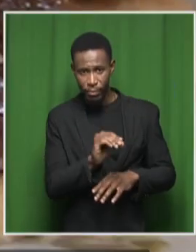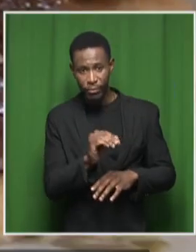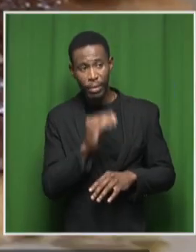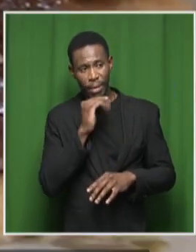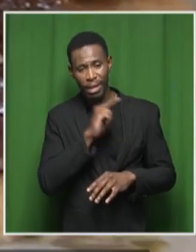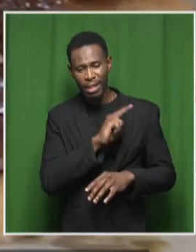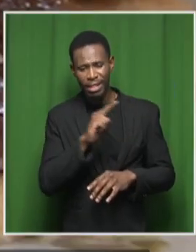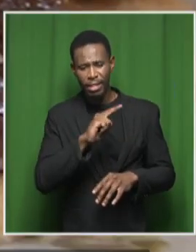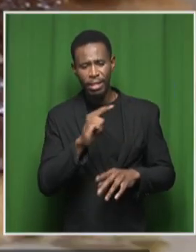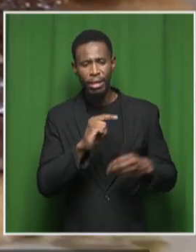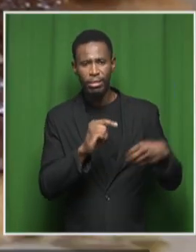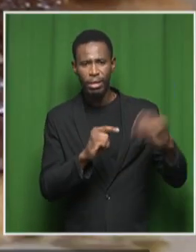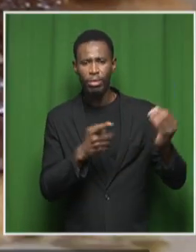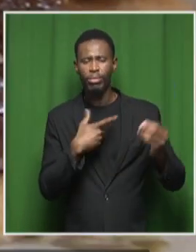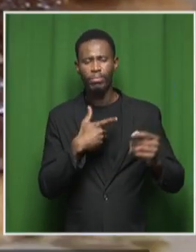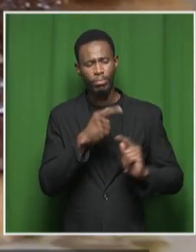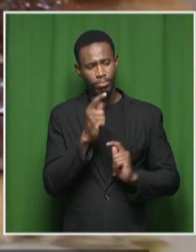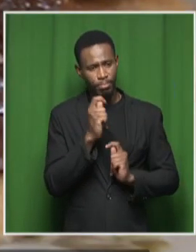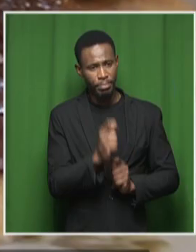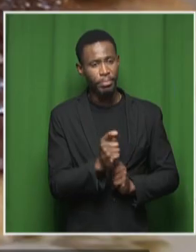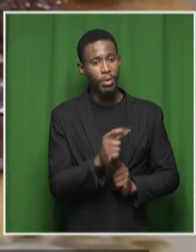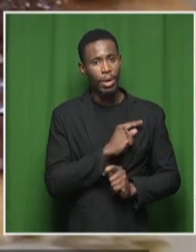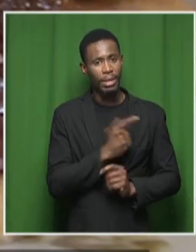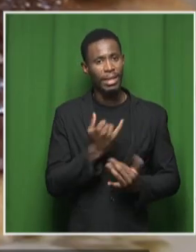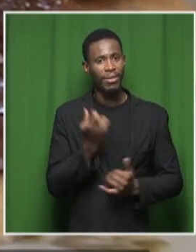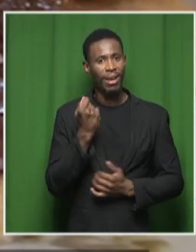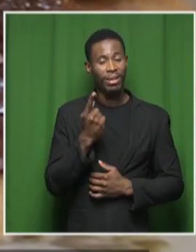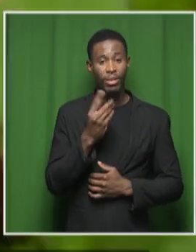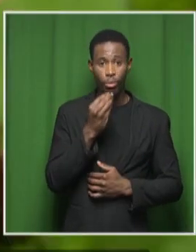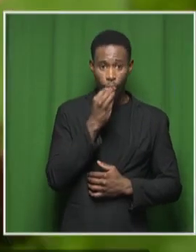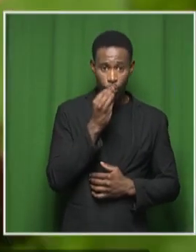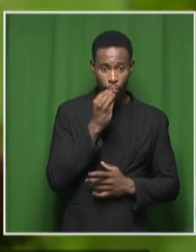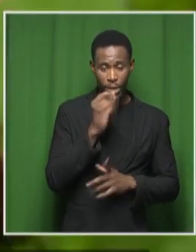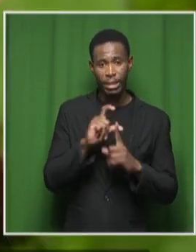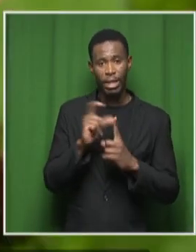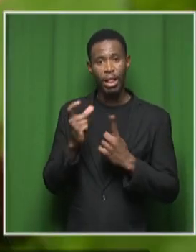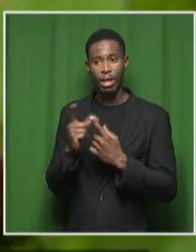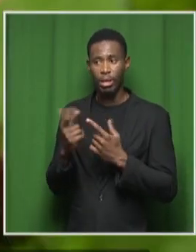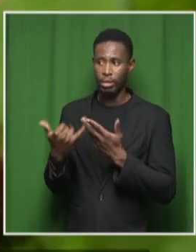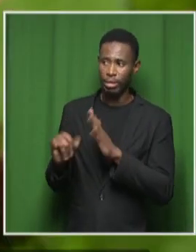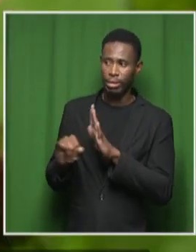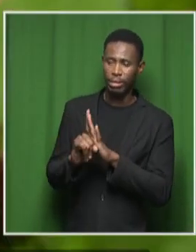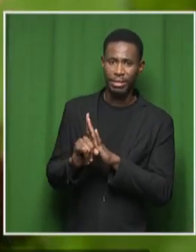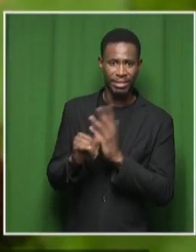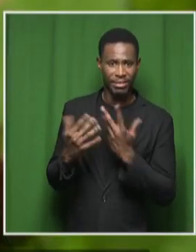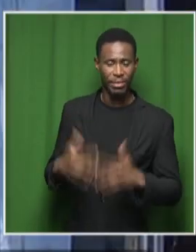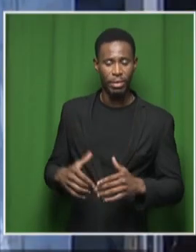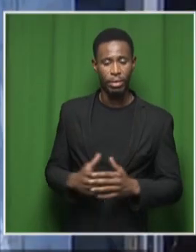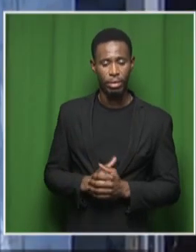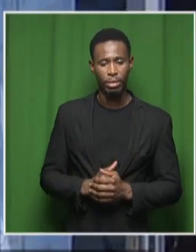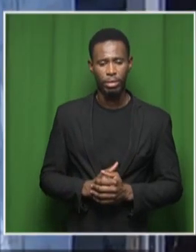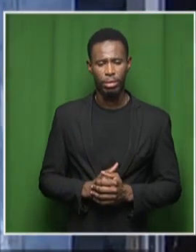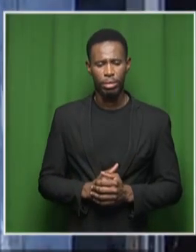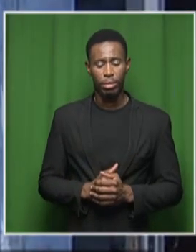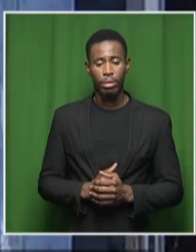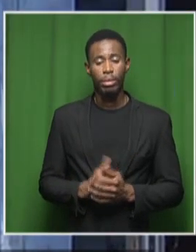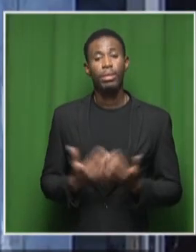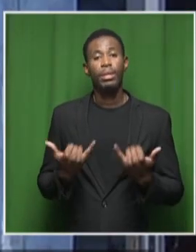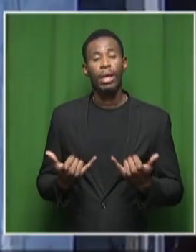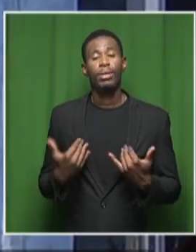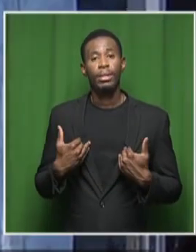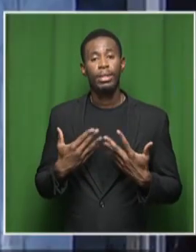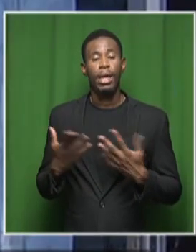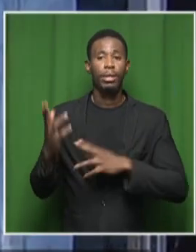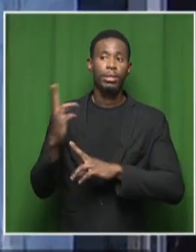elders and cherish the bond between food, culture, and identity. As we are opening the Heritage